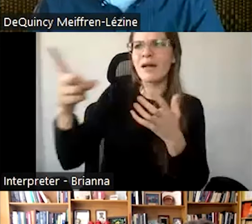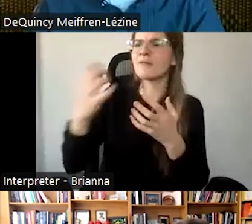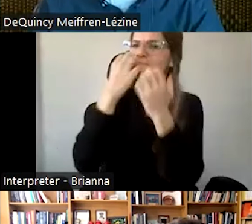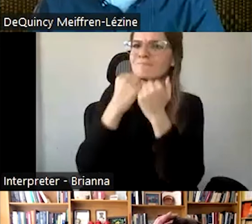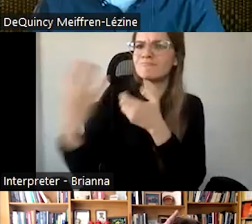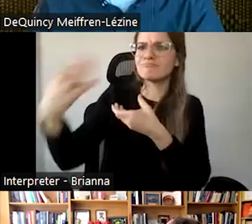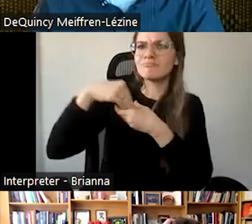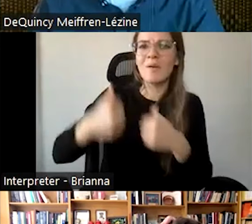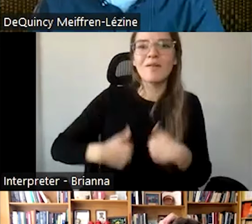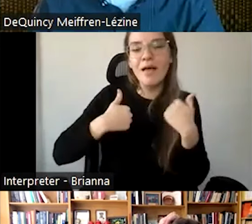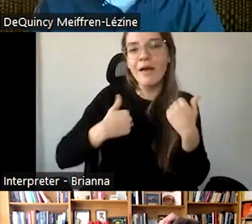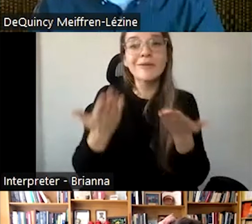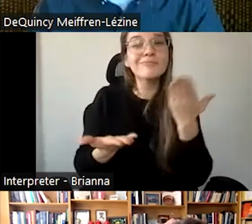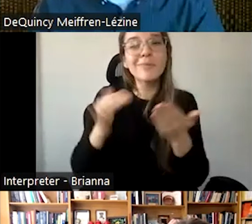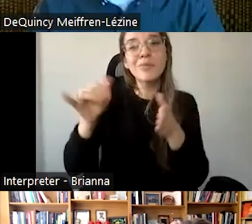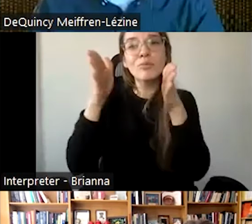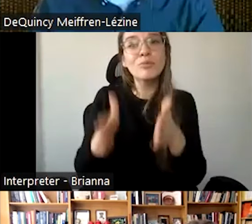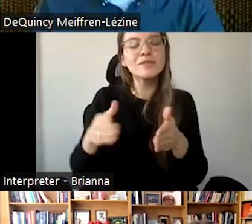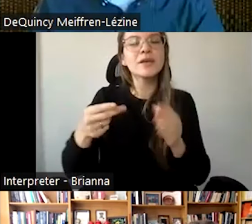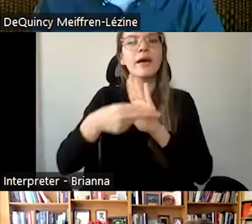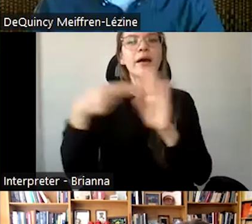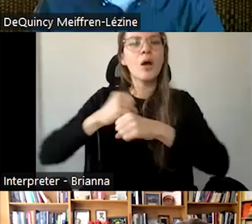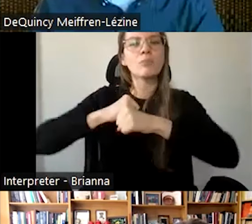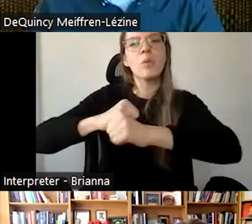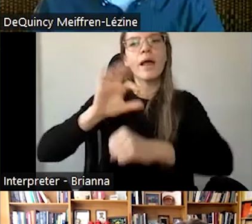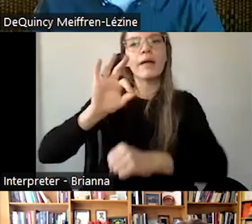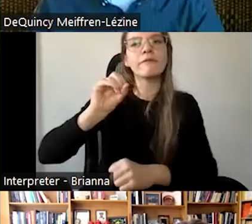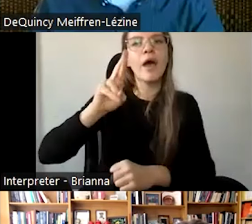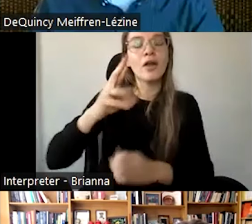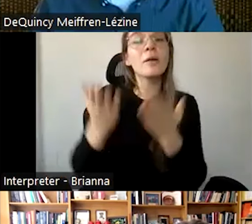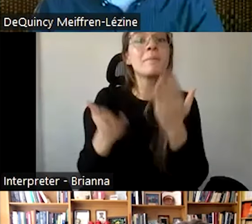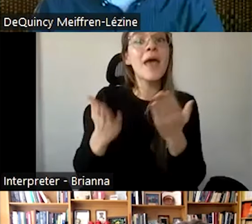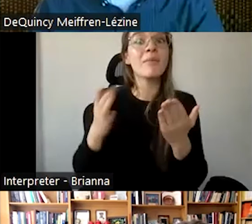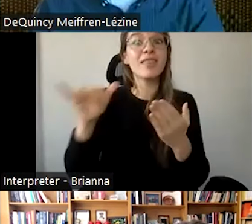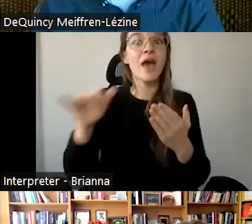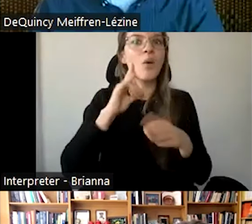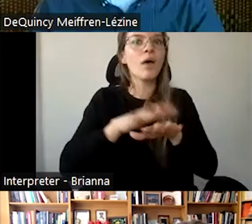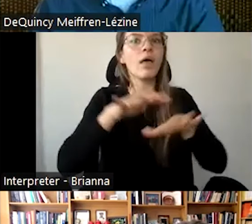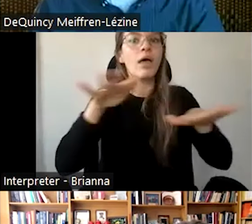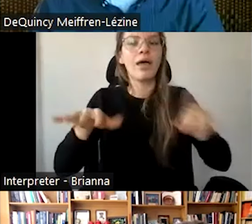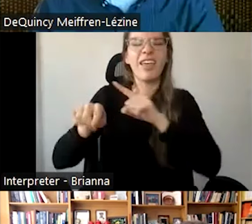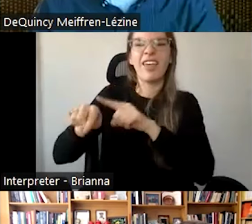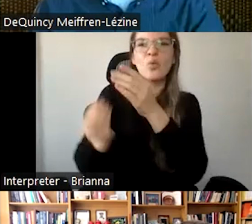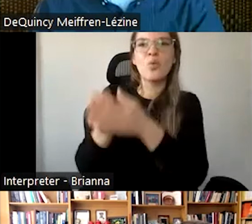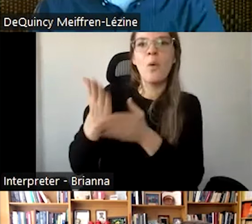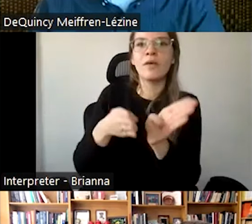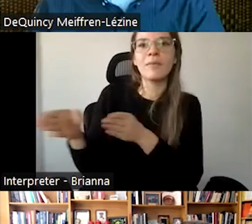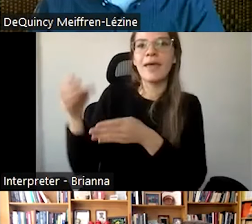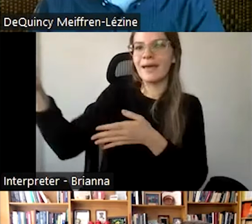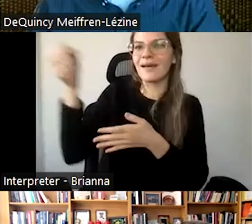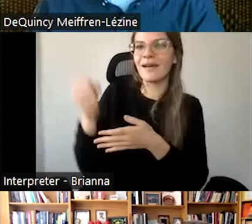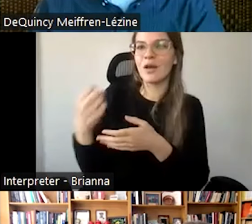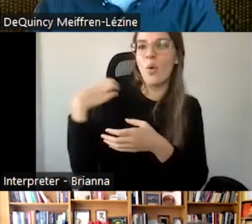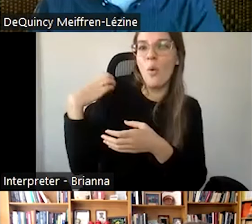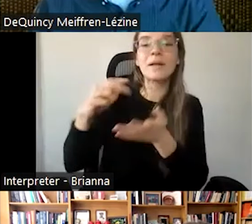is somebody who might have a protective factor, they can be put onto the growth plan side because it's somebody who can help them with their